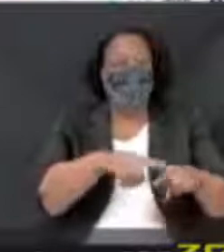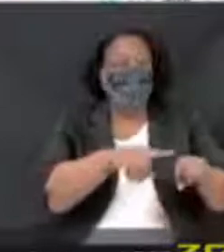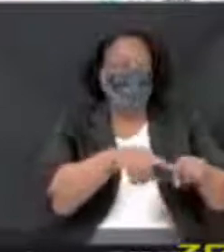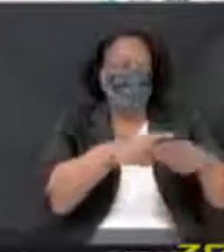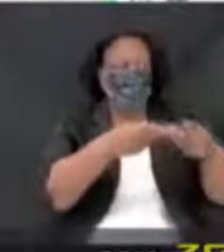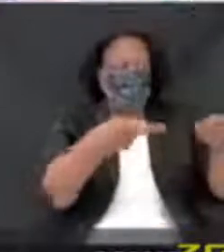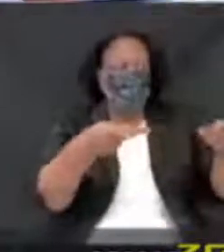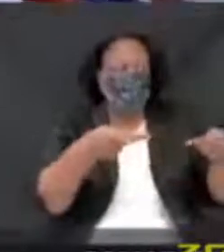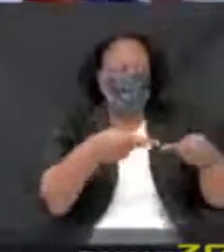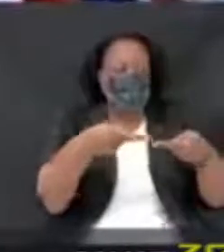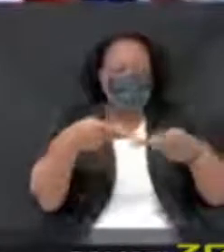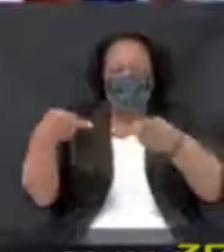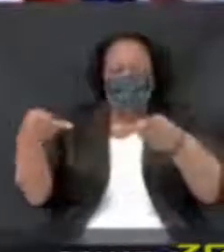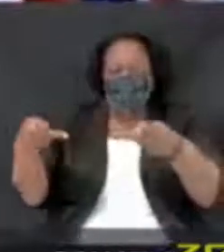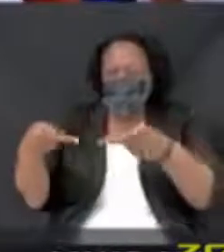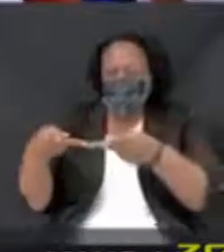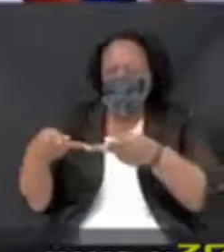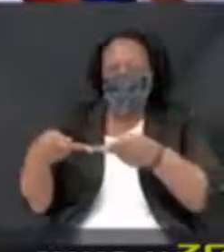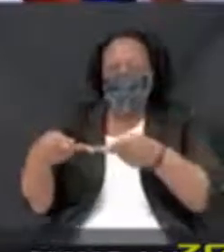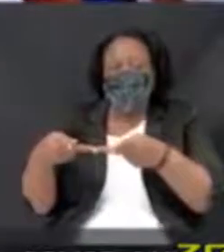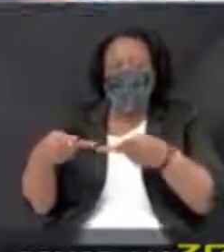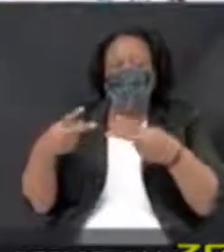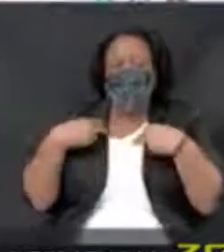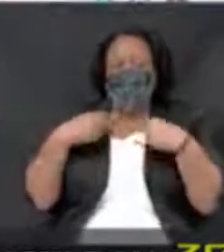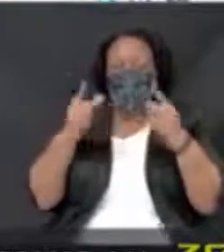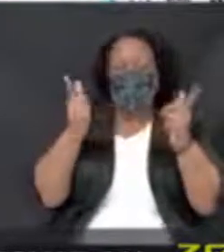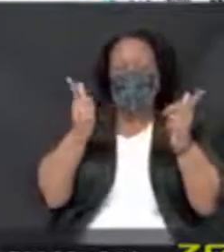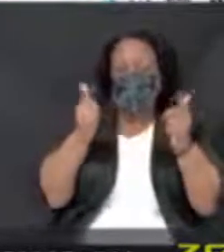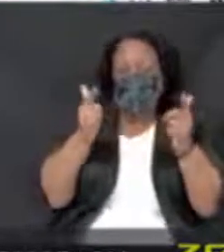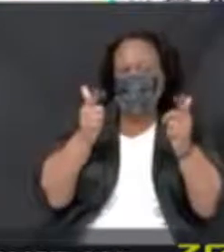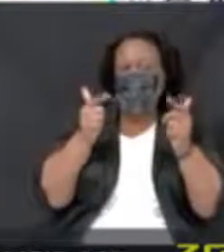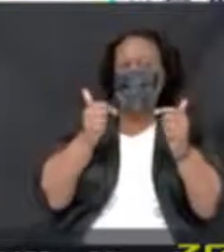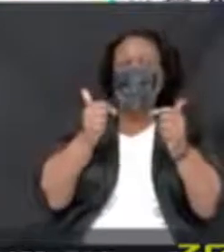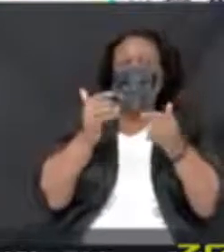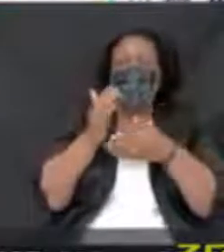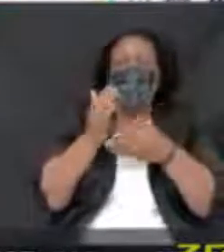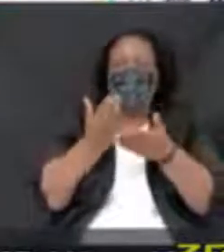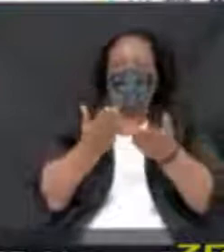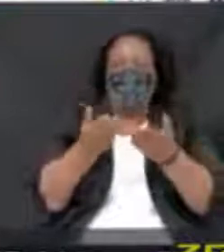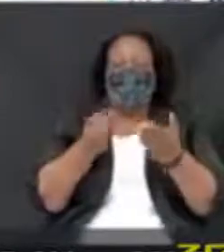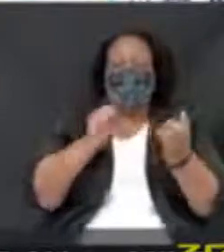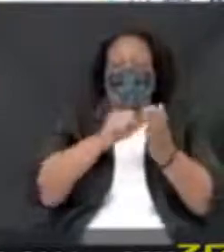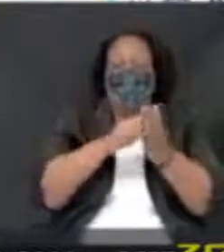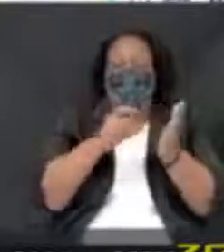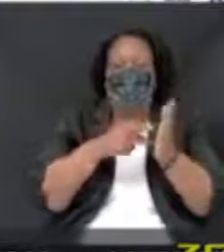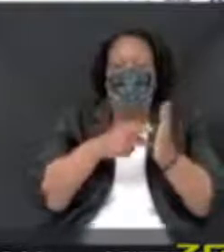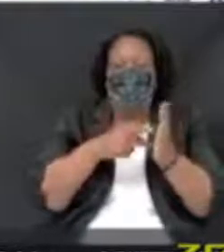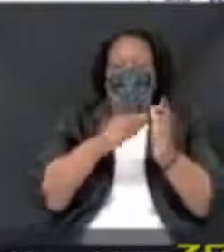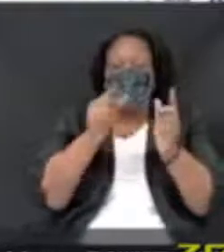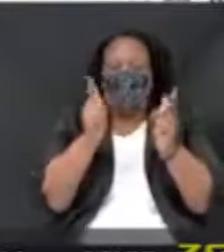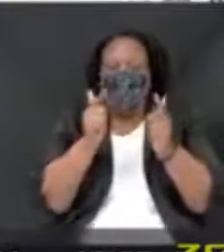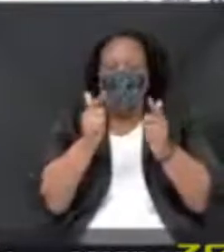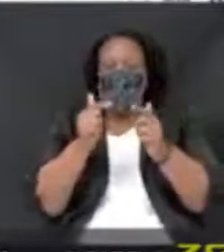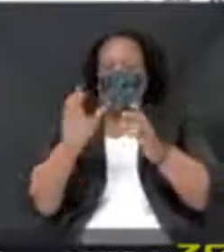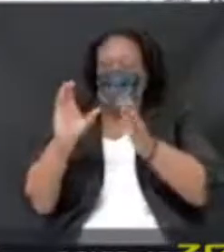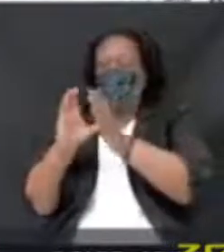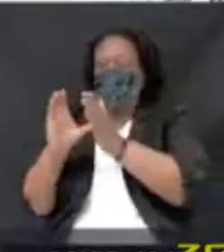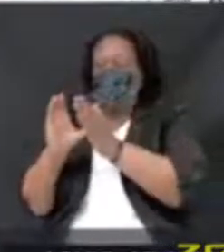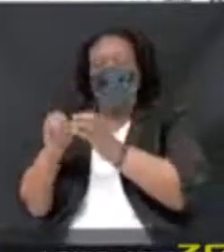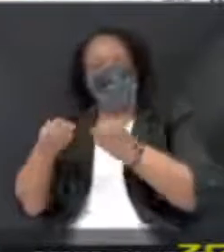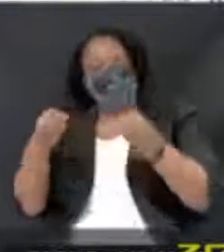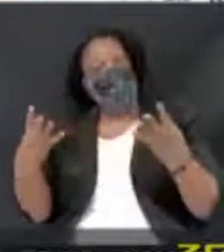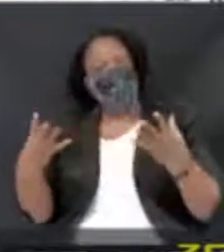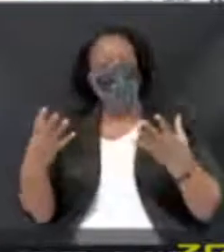and the virus will find a home in these pockets that remain unvaccinated. And so contact sporting